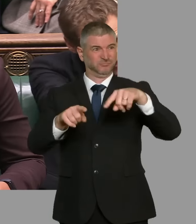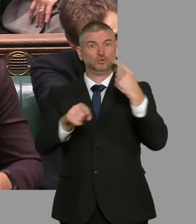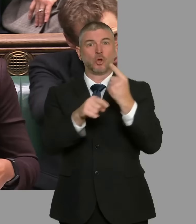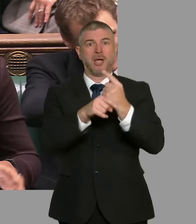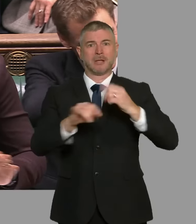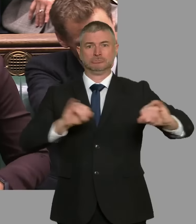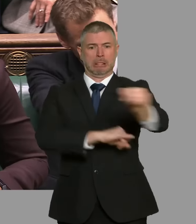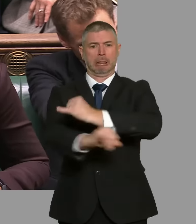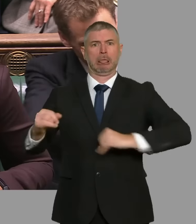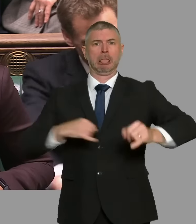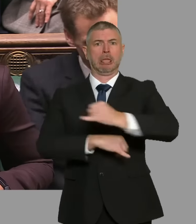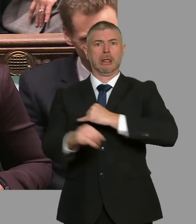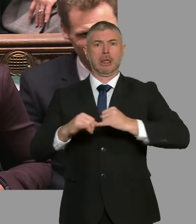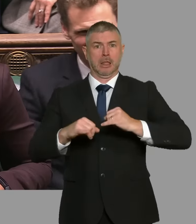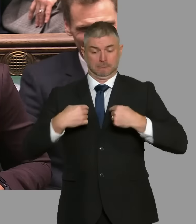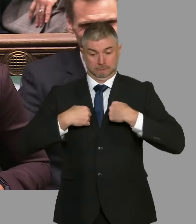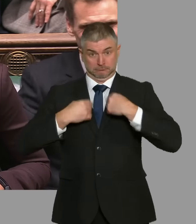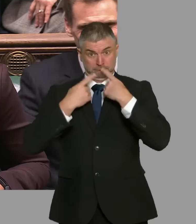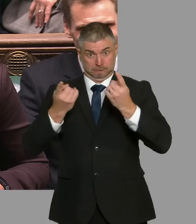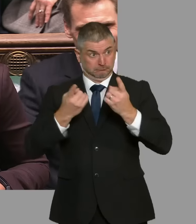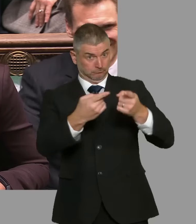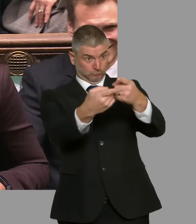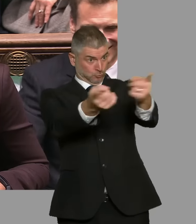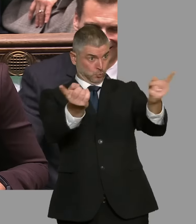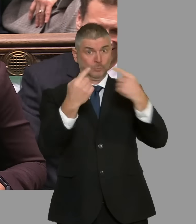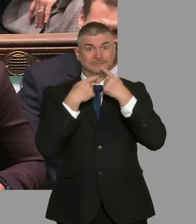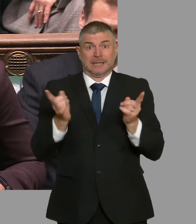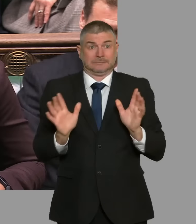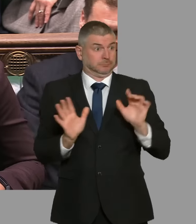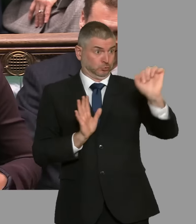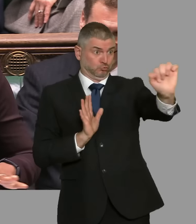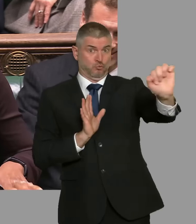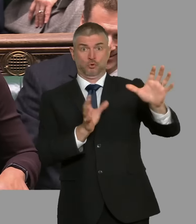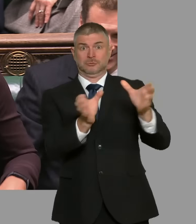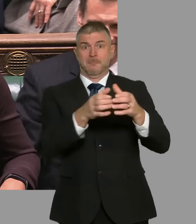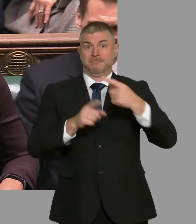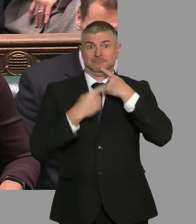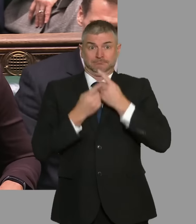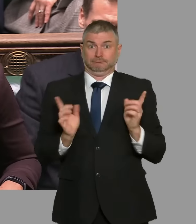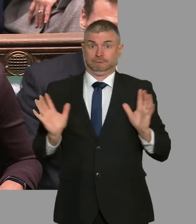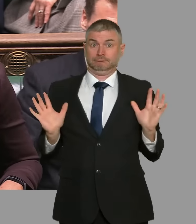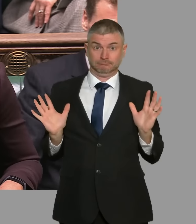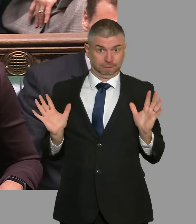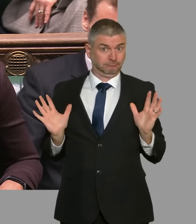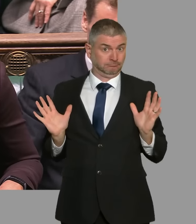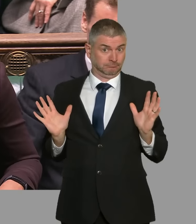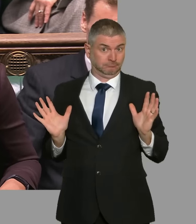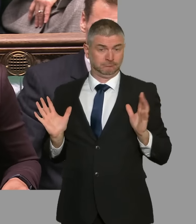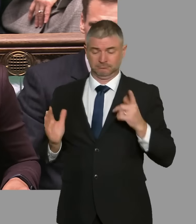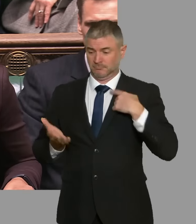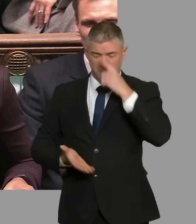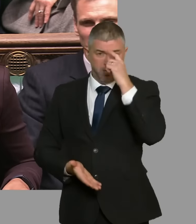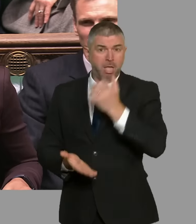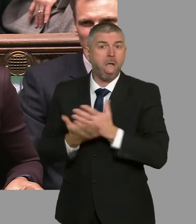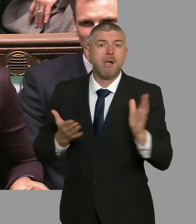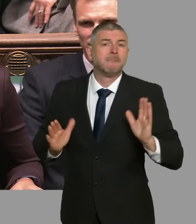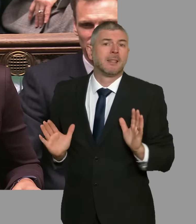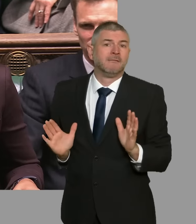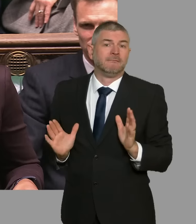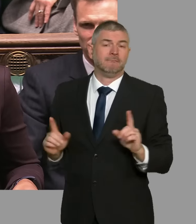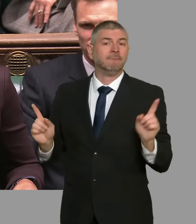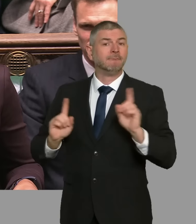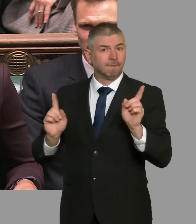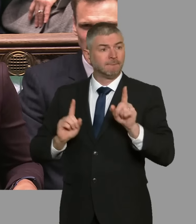his words. But unbelievably, Mr. Speaker, the Prime Minister's advisers have been reduced